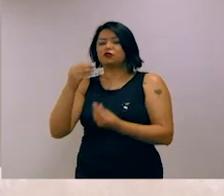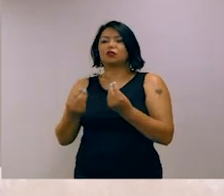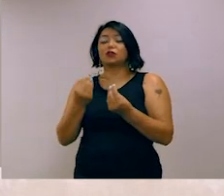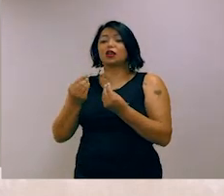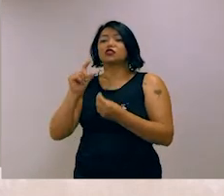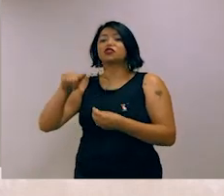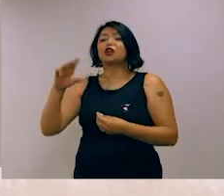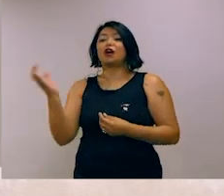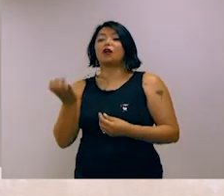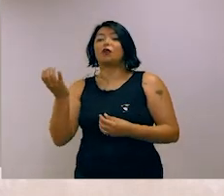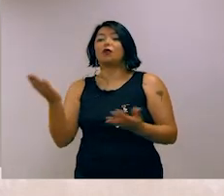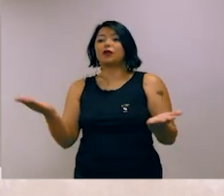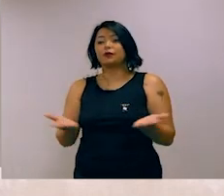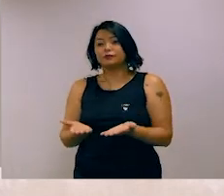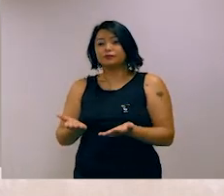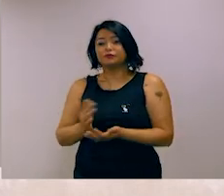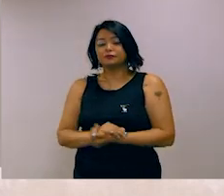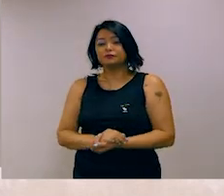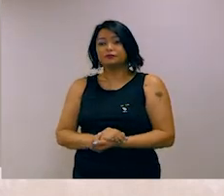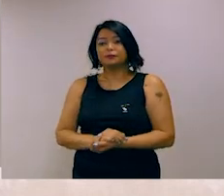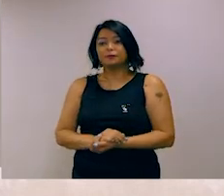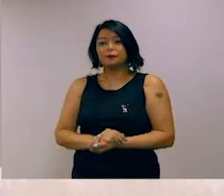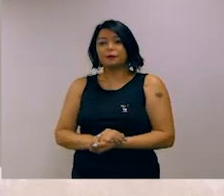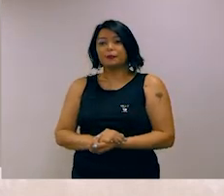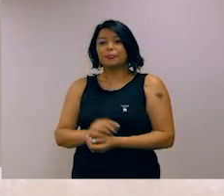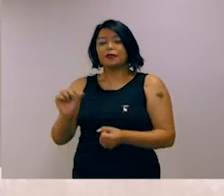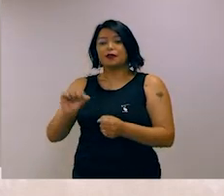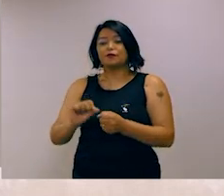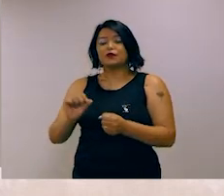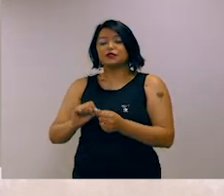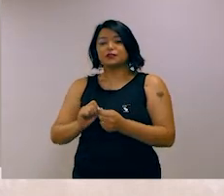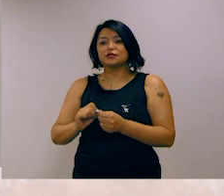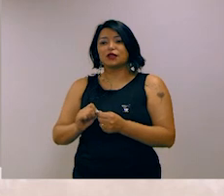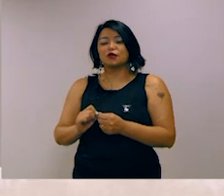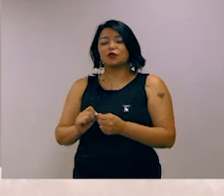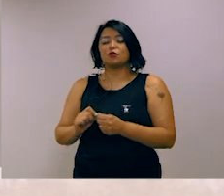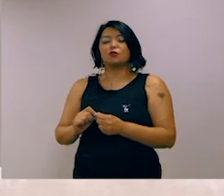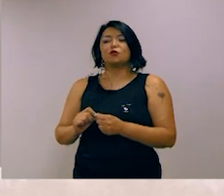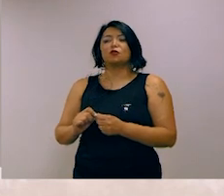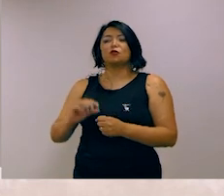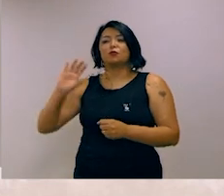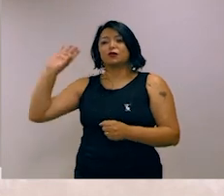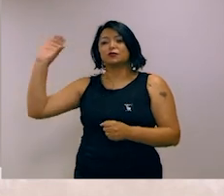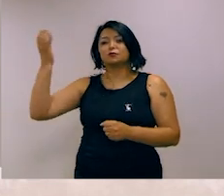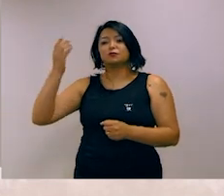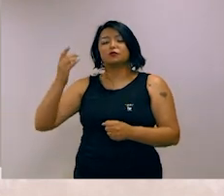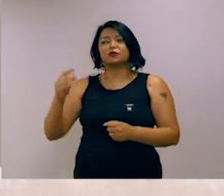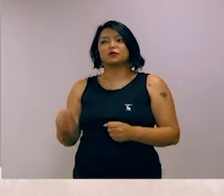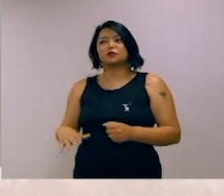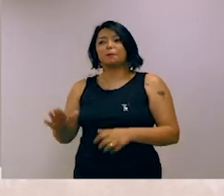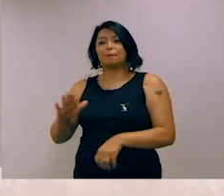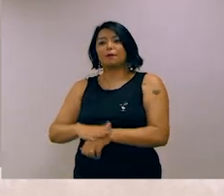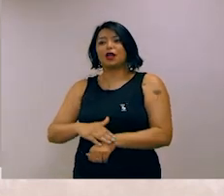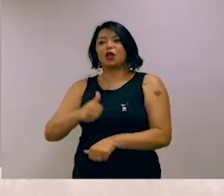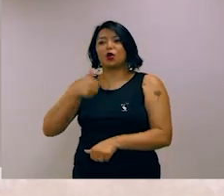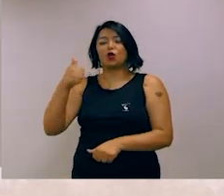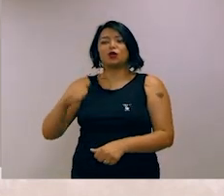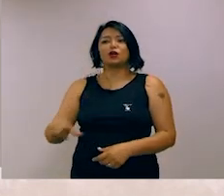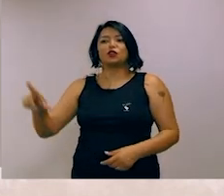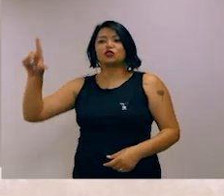make some kind of a tailor-made solution where we decrease the default cup size in children's meals